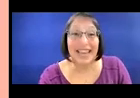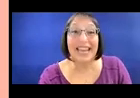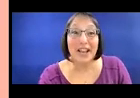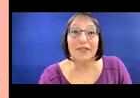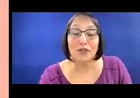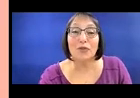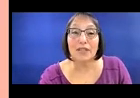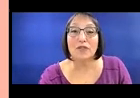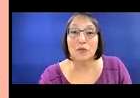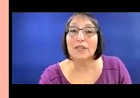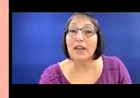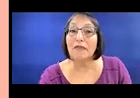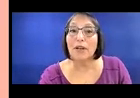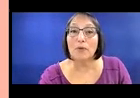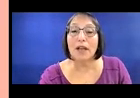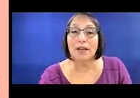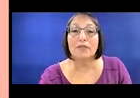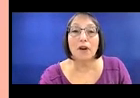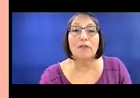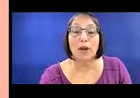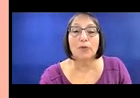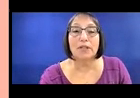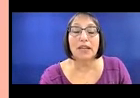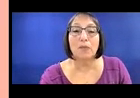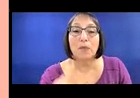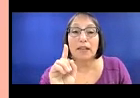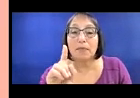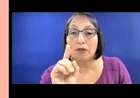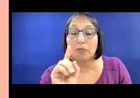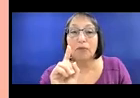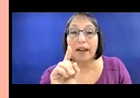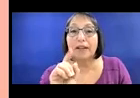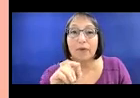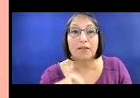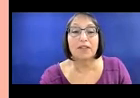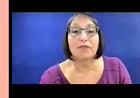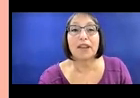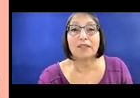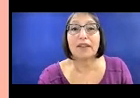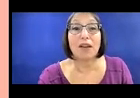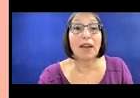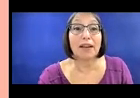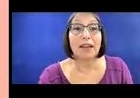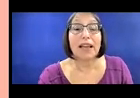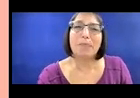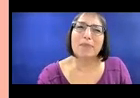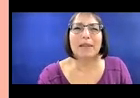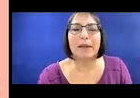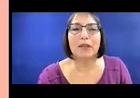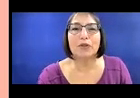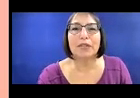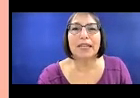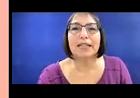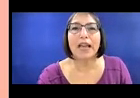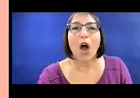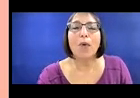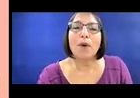Taking a student. students taking foreign language classes. Very, very interesting. And one that's much more effective. it's face-to-face and online. Depending on the